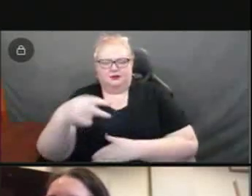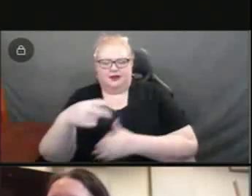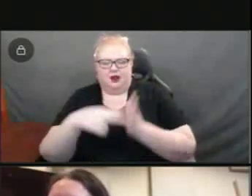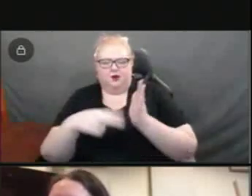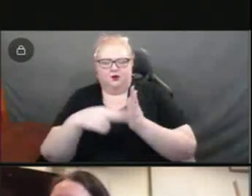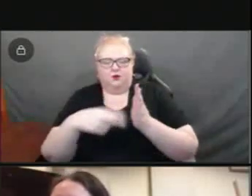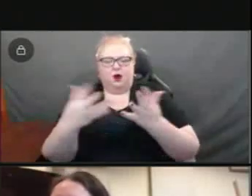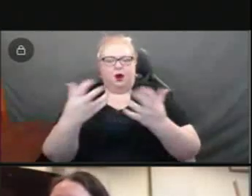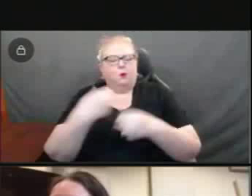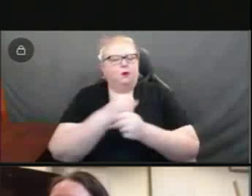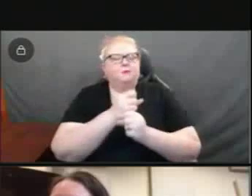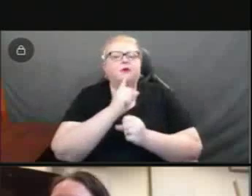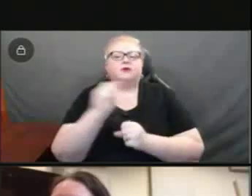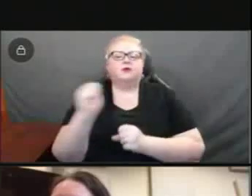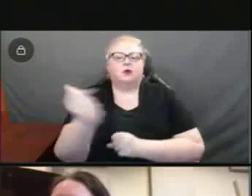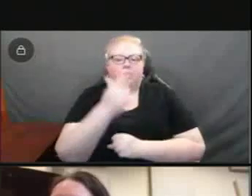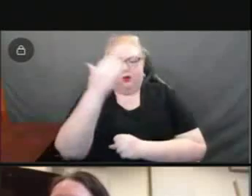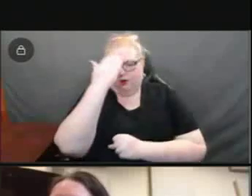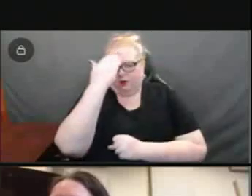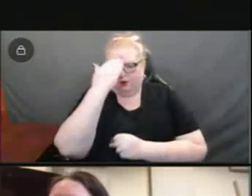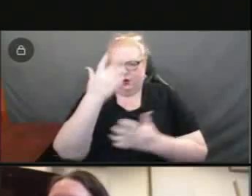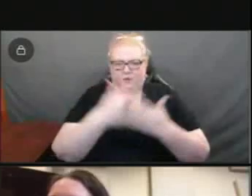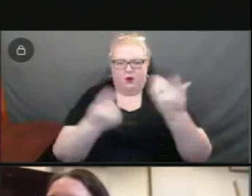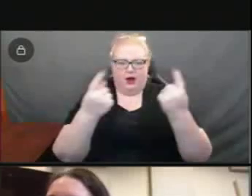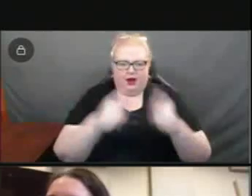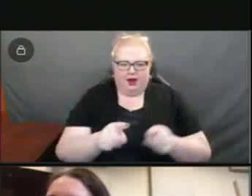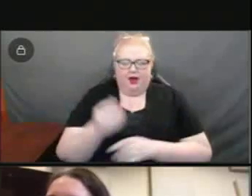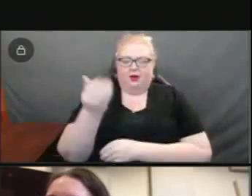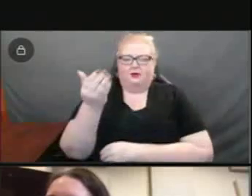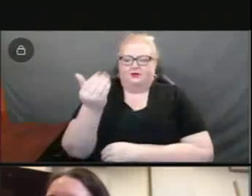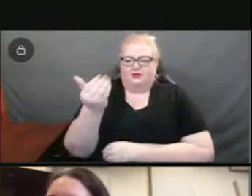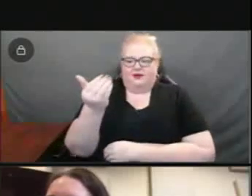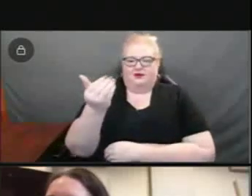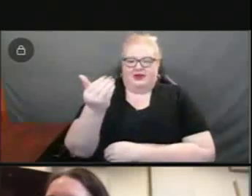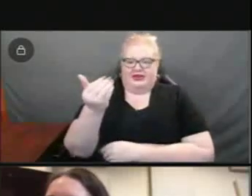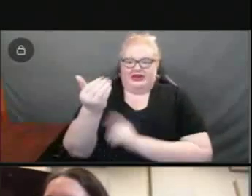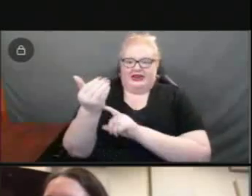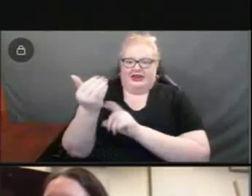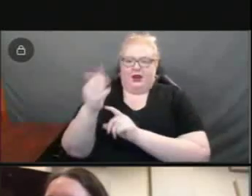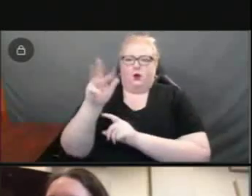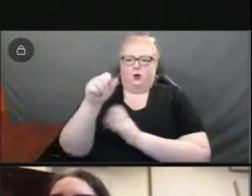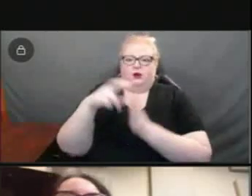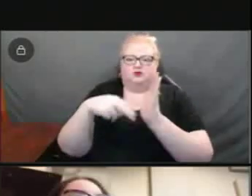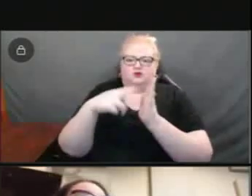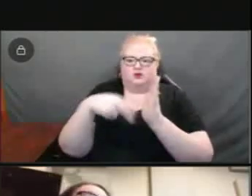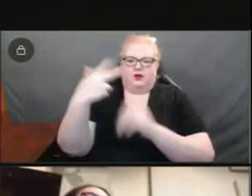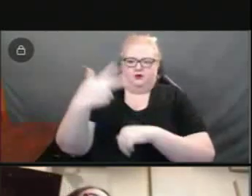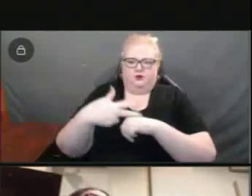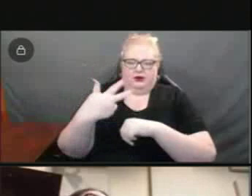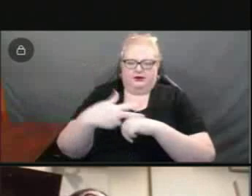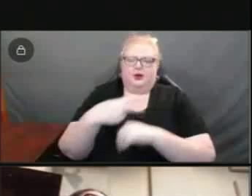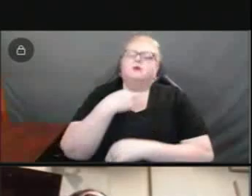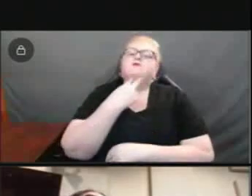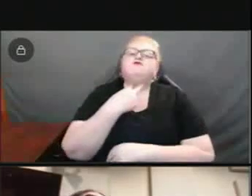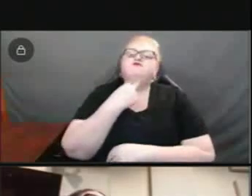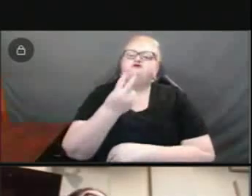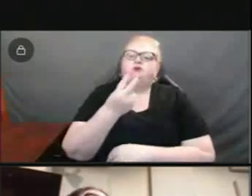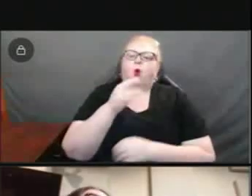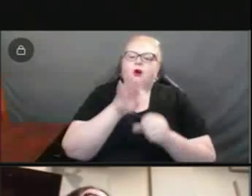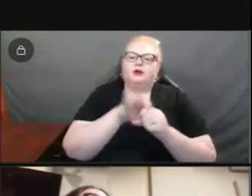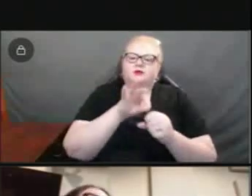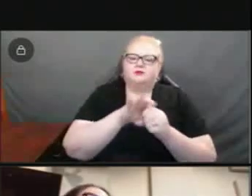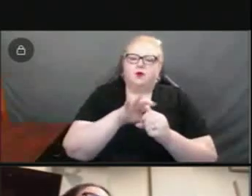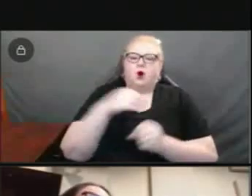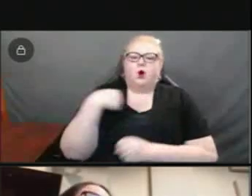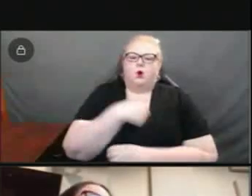what's happened. Item 15 was read 3 times. We took a voice vote. We heard yay